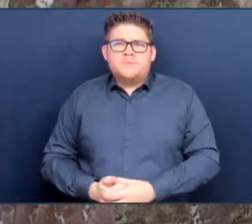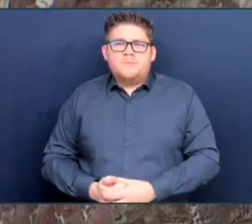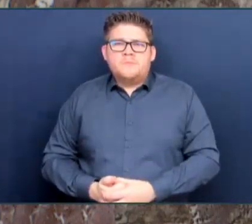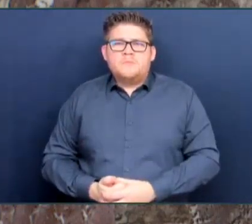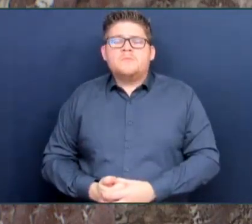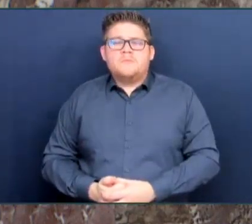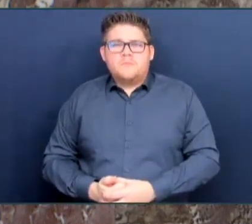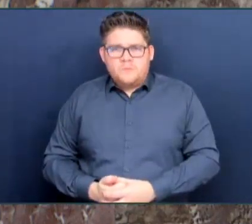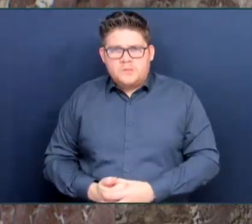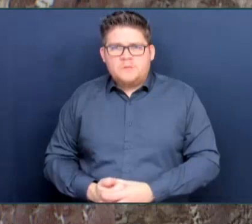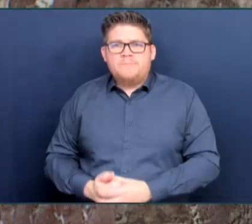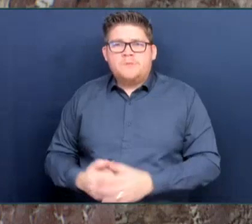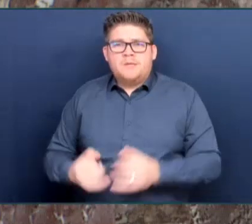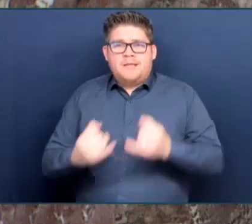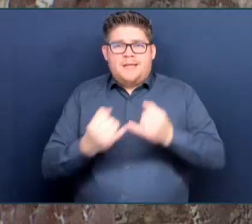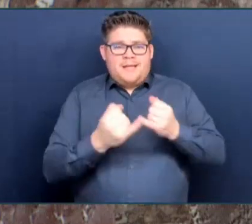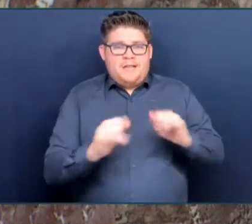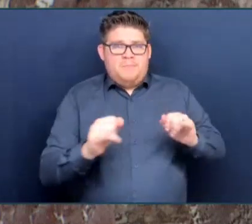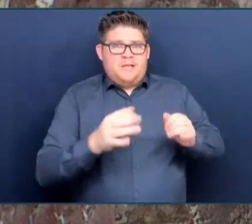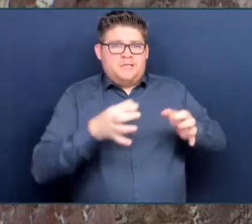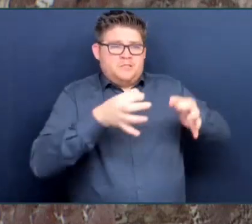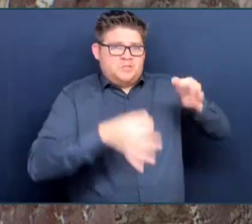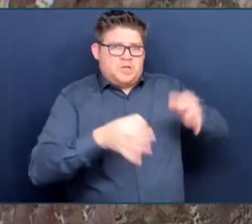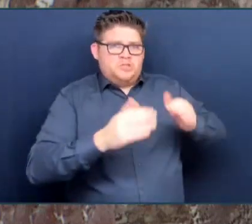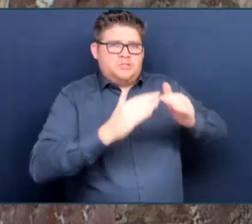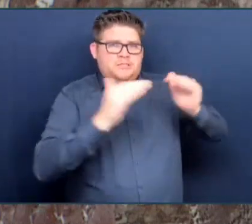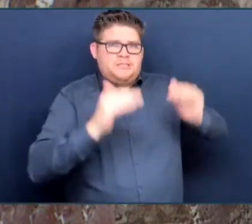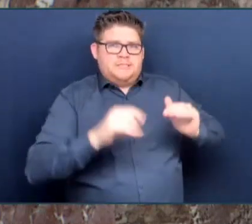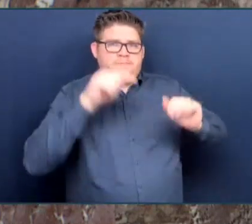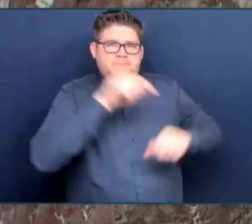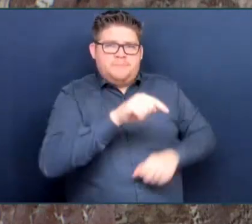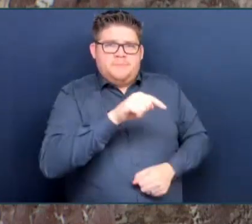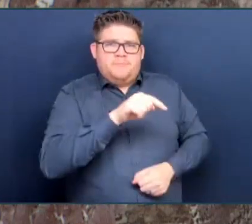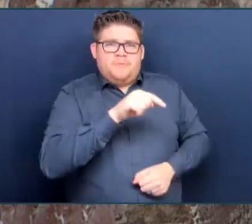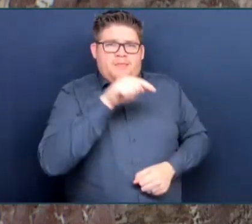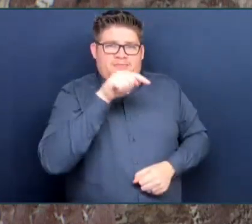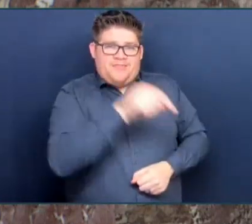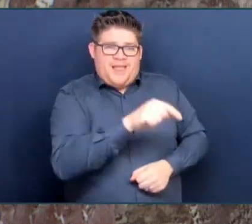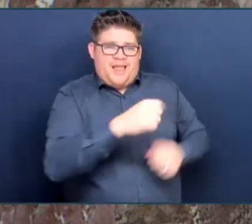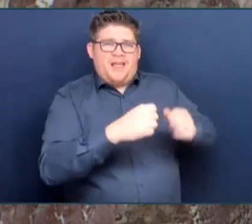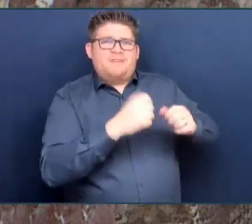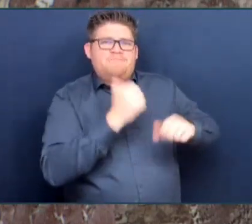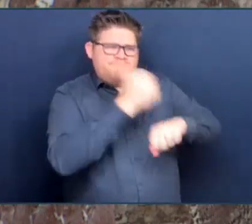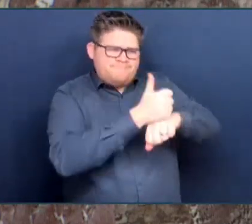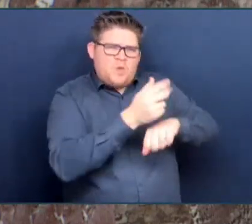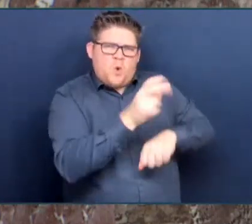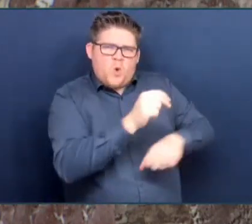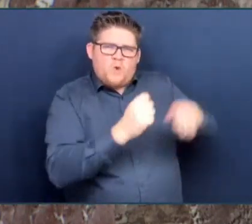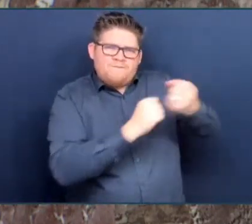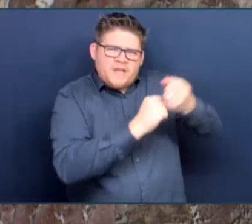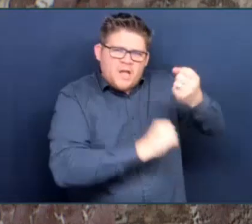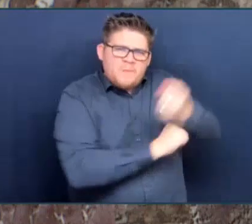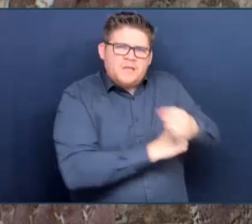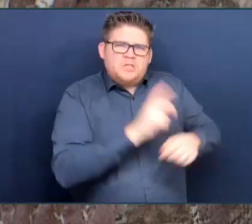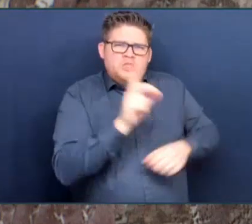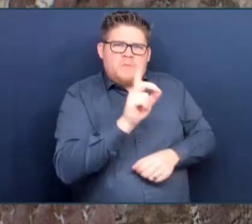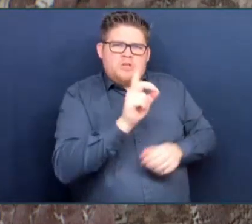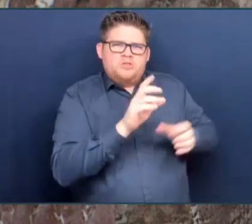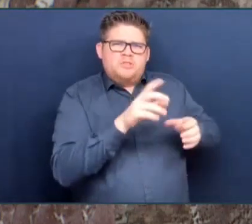is a cornerstone of our democracy. And it's one, I think, that does a very effective job.